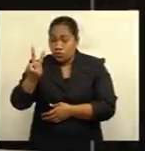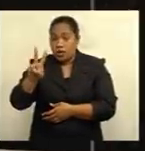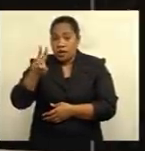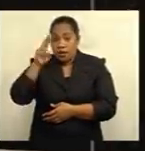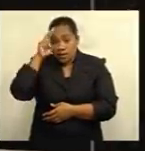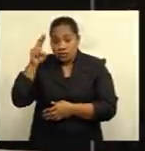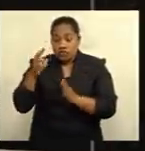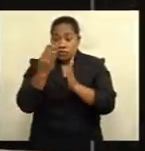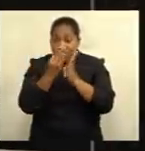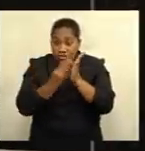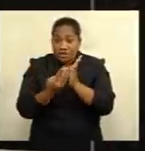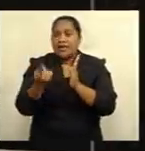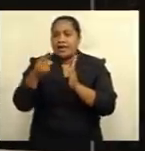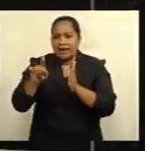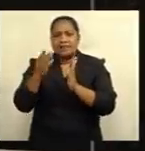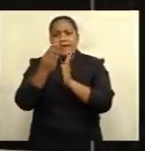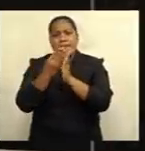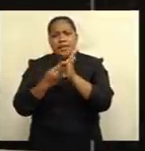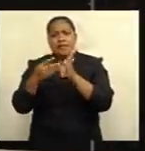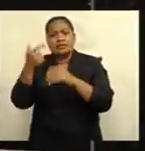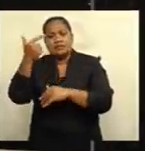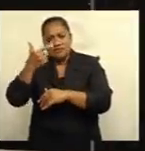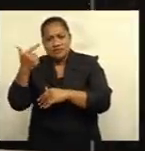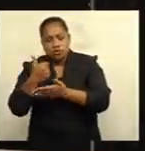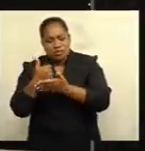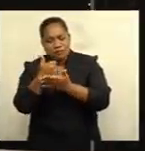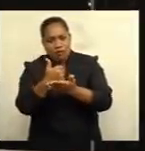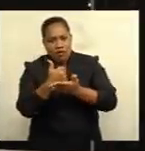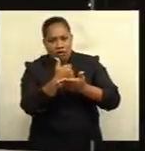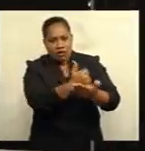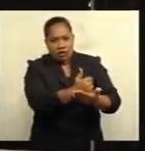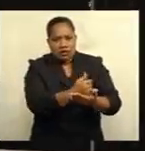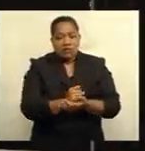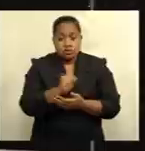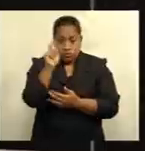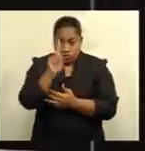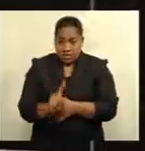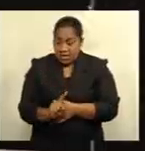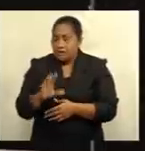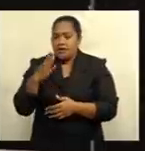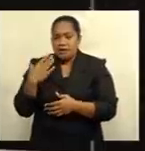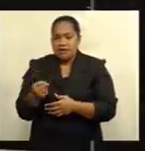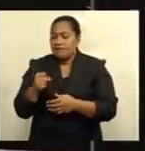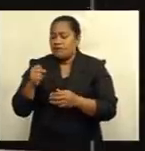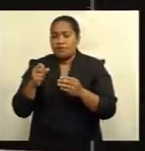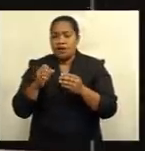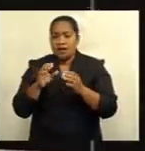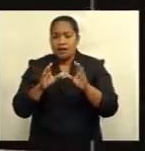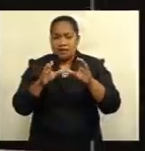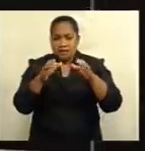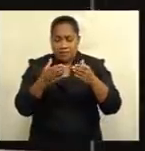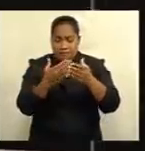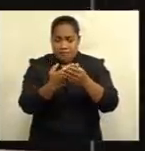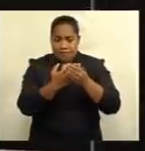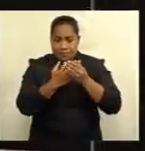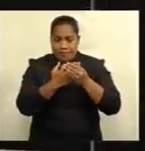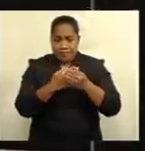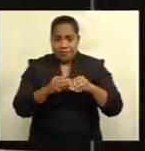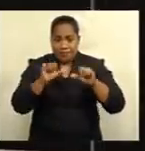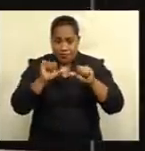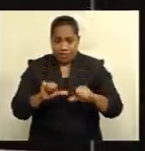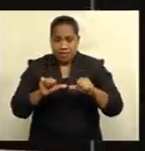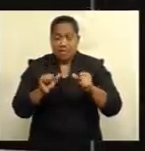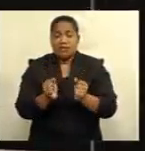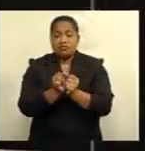in Parliament. The court today has also said that the internal memo from the party president and general secretary to the leader of the